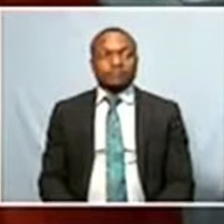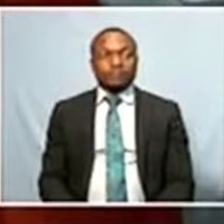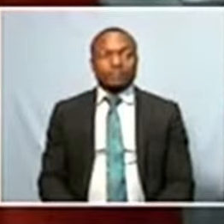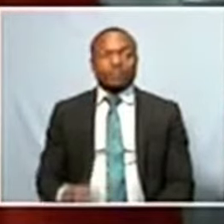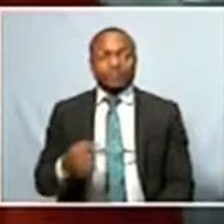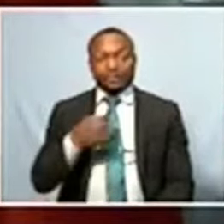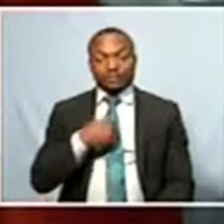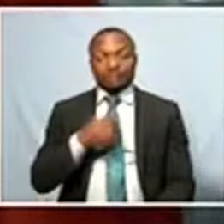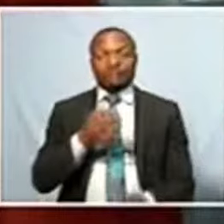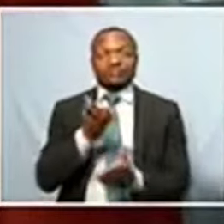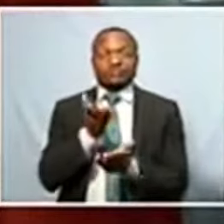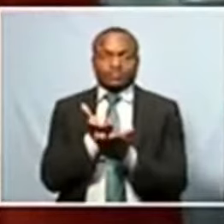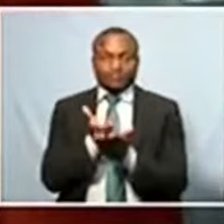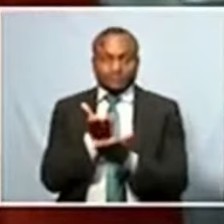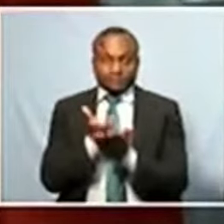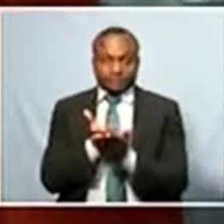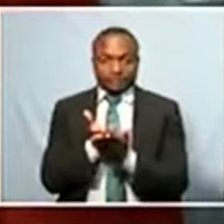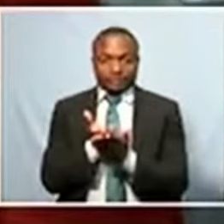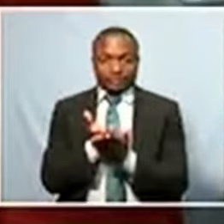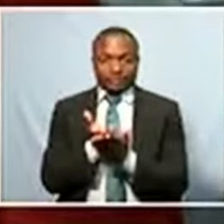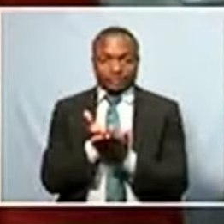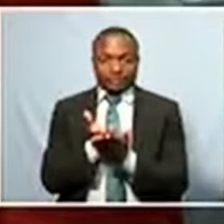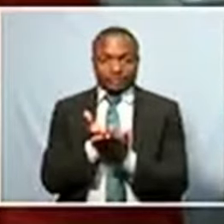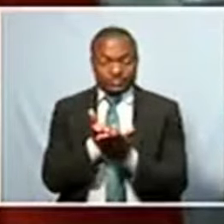I propose the proposal